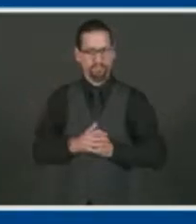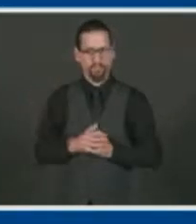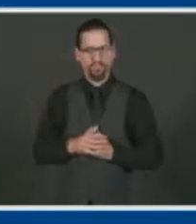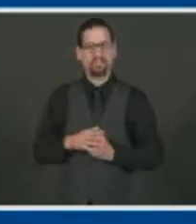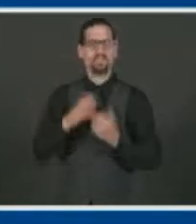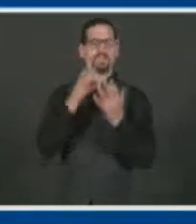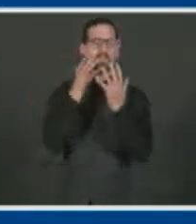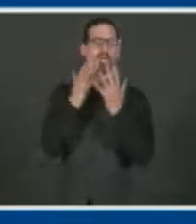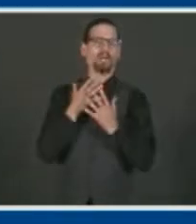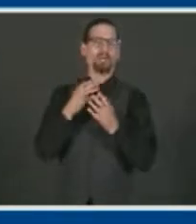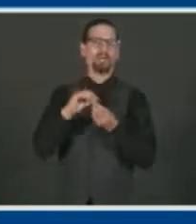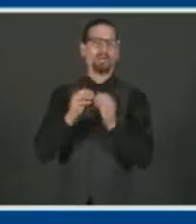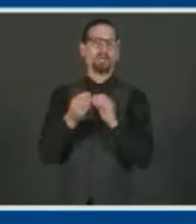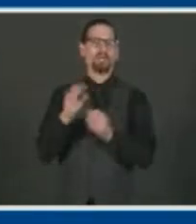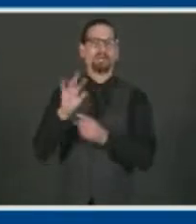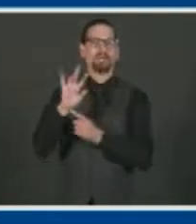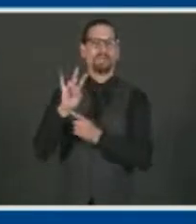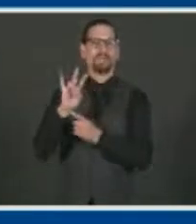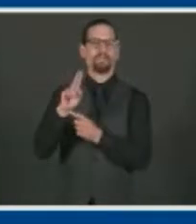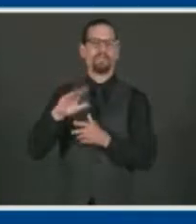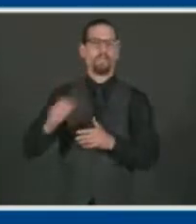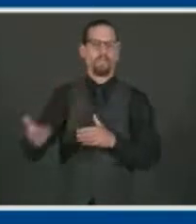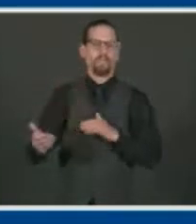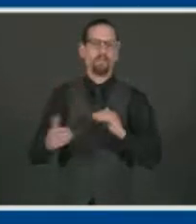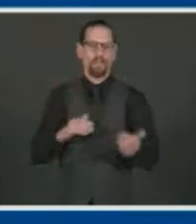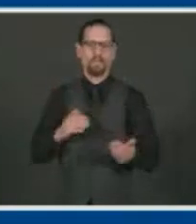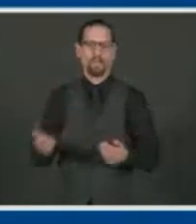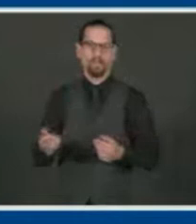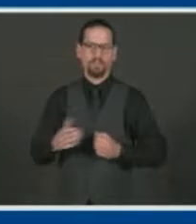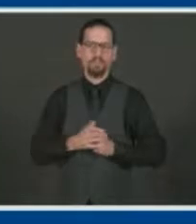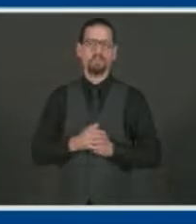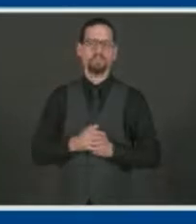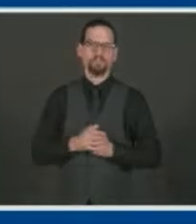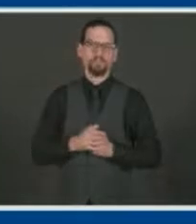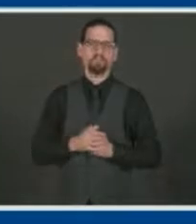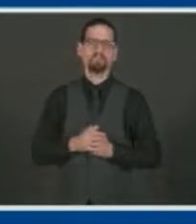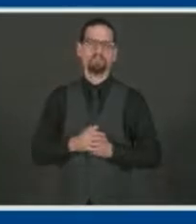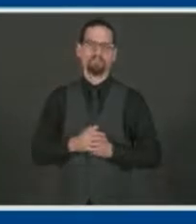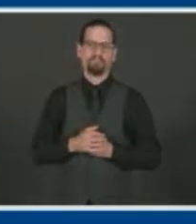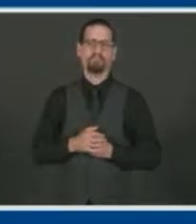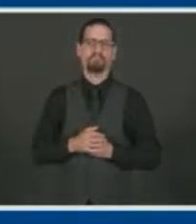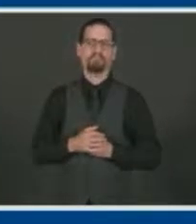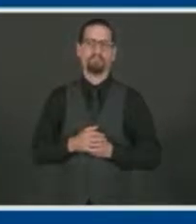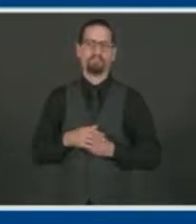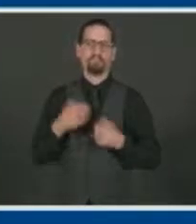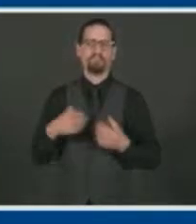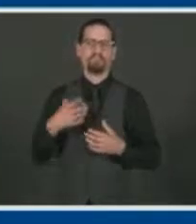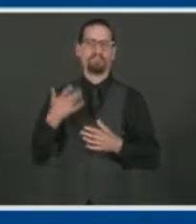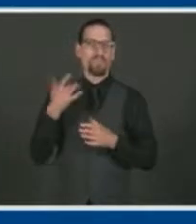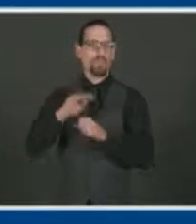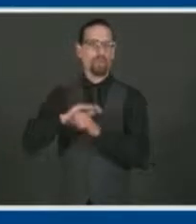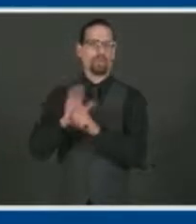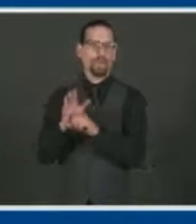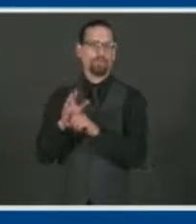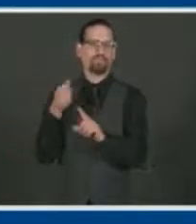Sadly, we have 7 new COVID-19 associated fatalities to